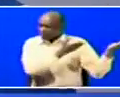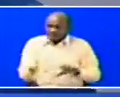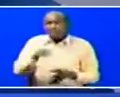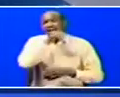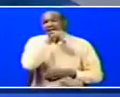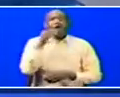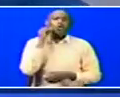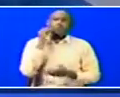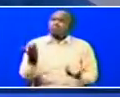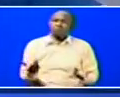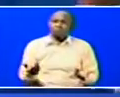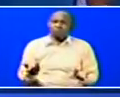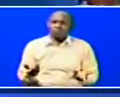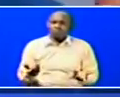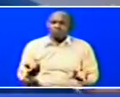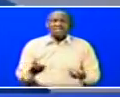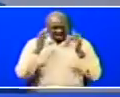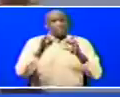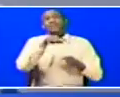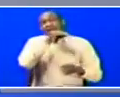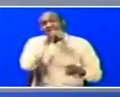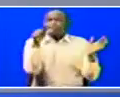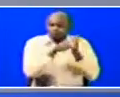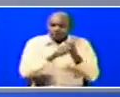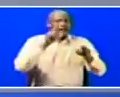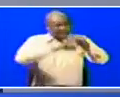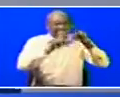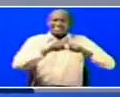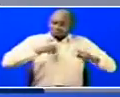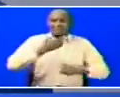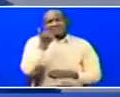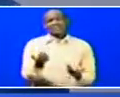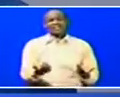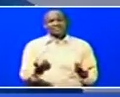home. If Raila is a problem, arrest him.